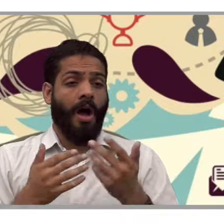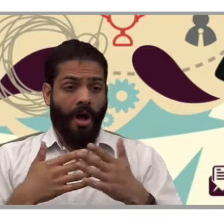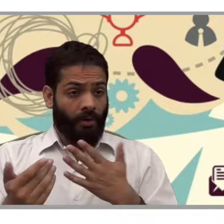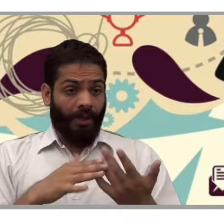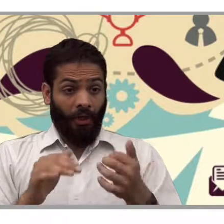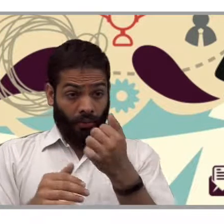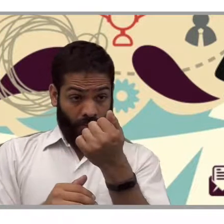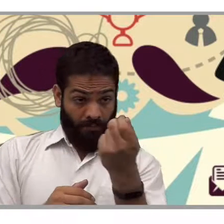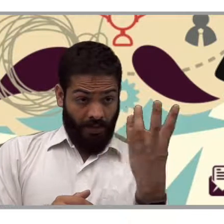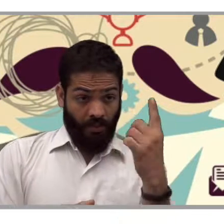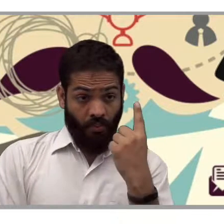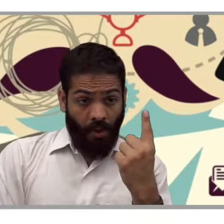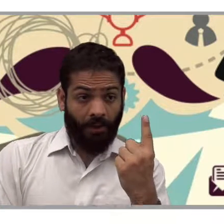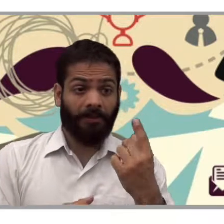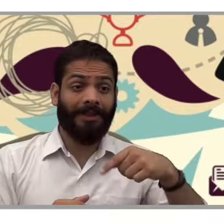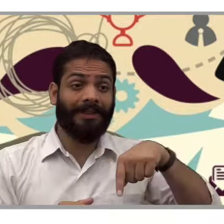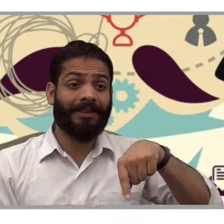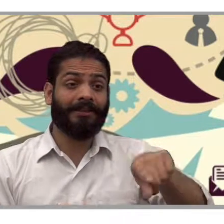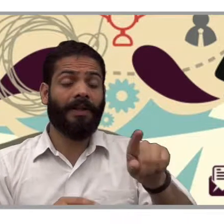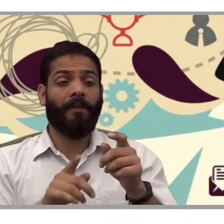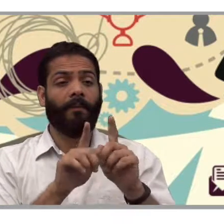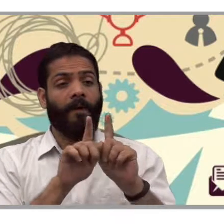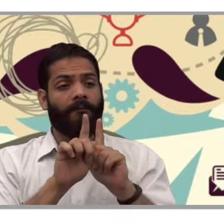For example, he gave 2 books to him.